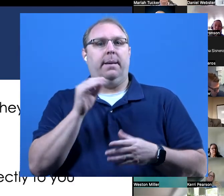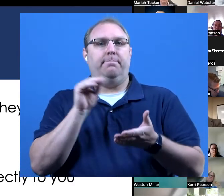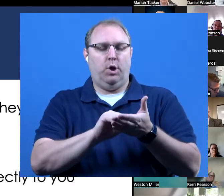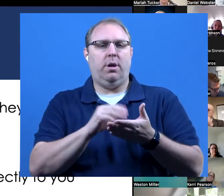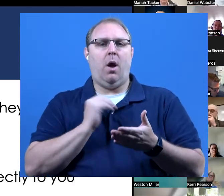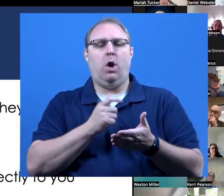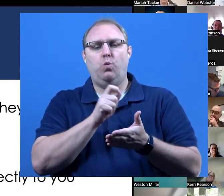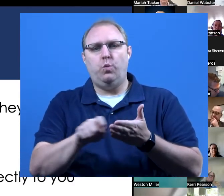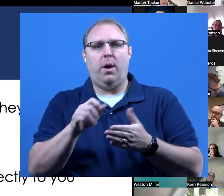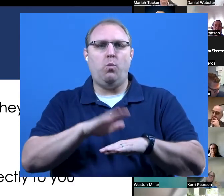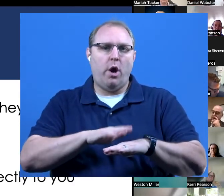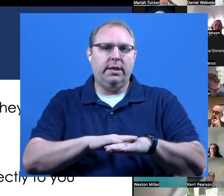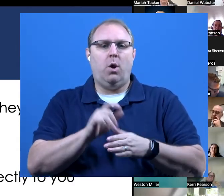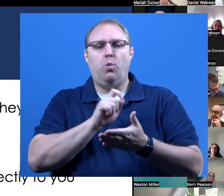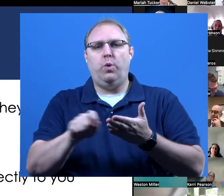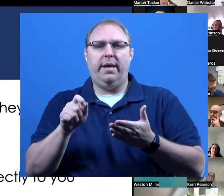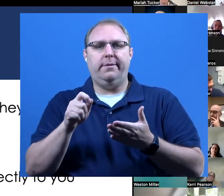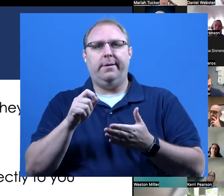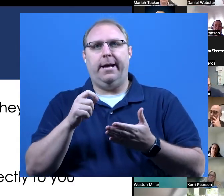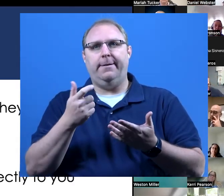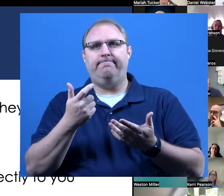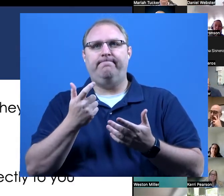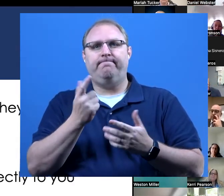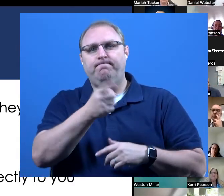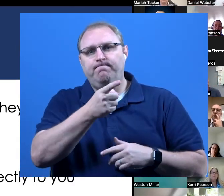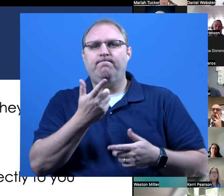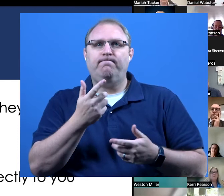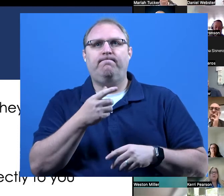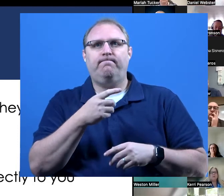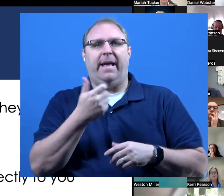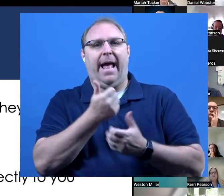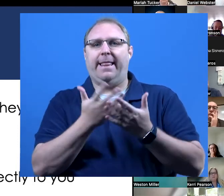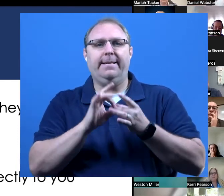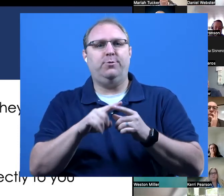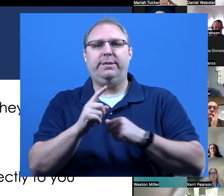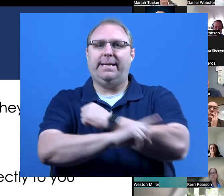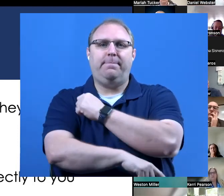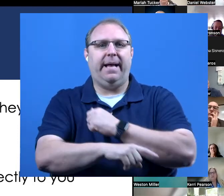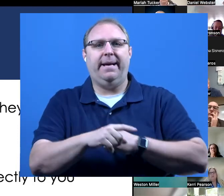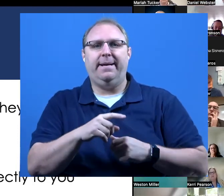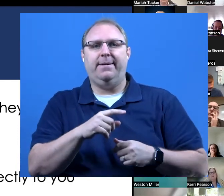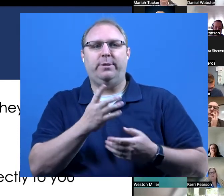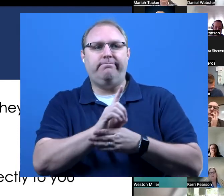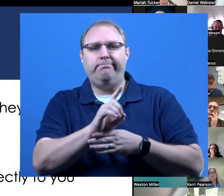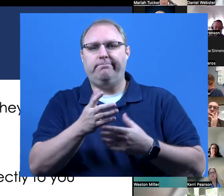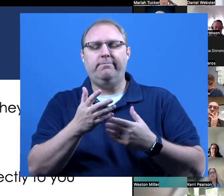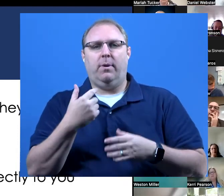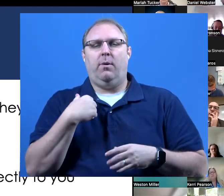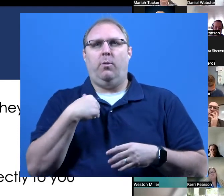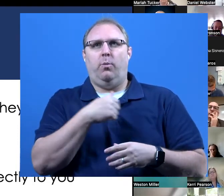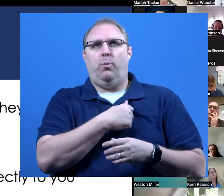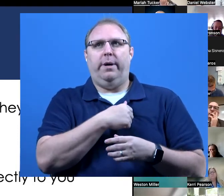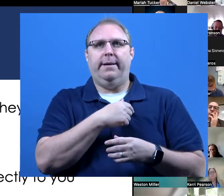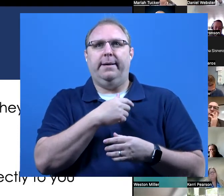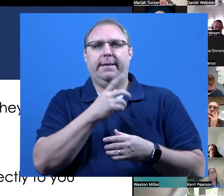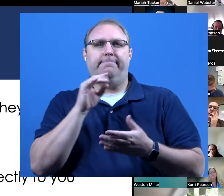so that if somebody is receiving some kind of corrective action, that they would come to us to say, without you having to